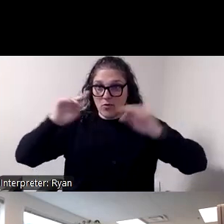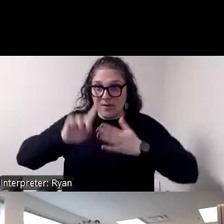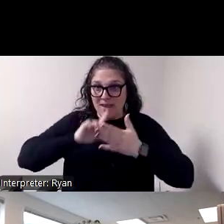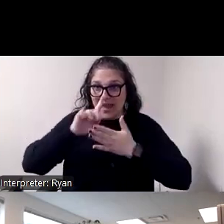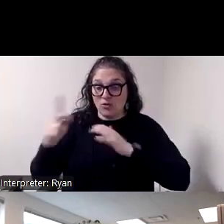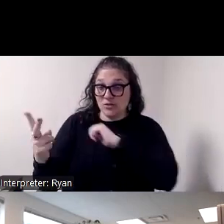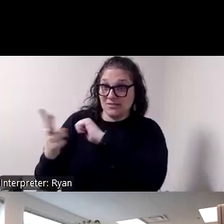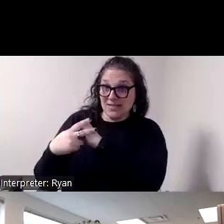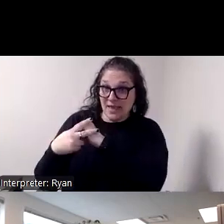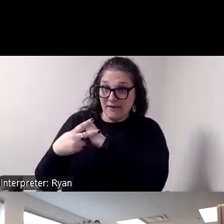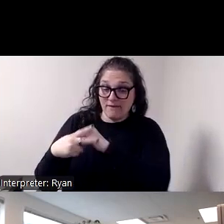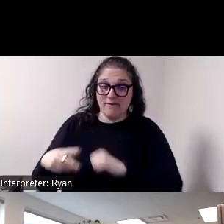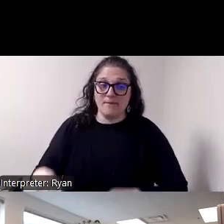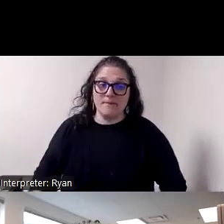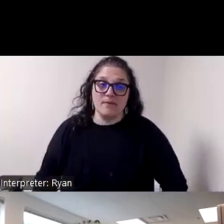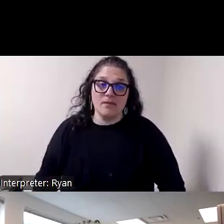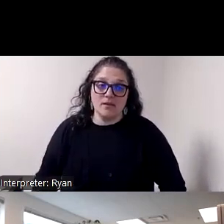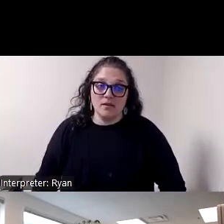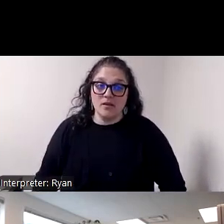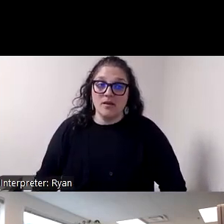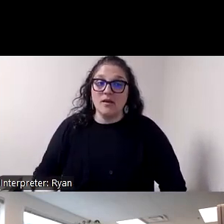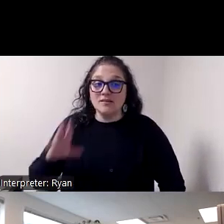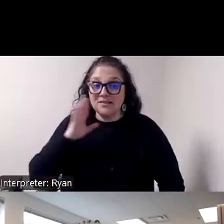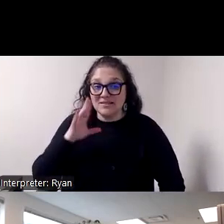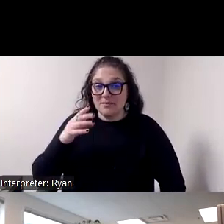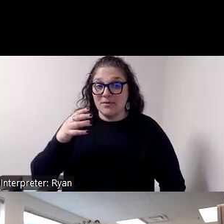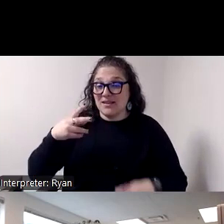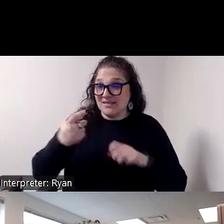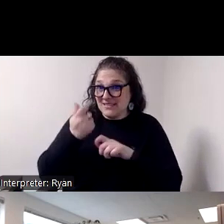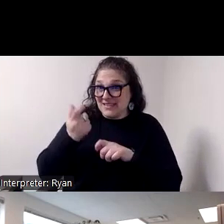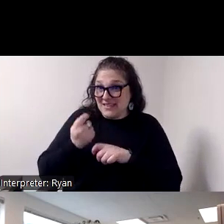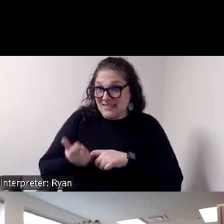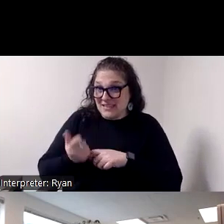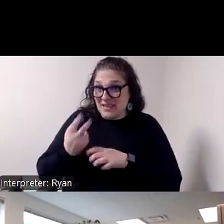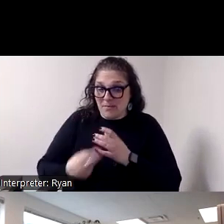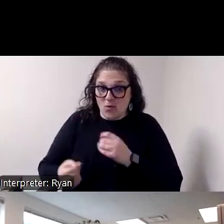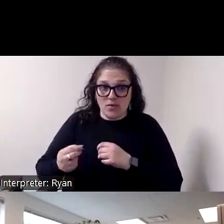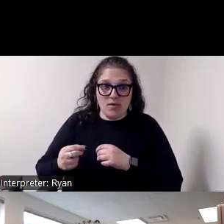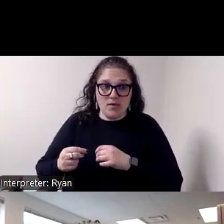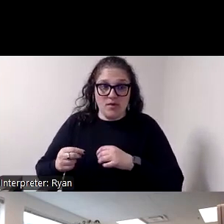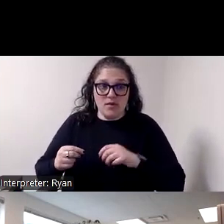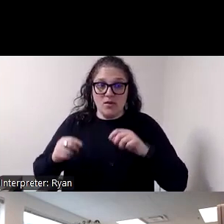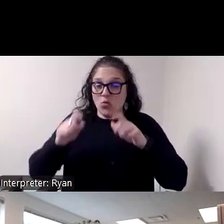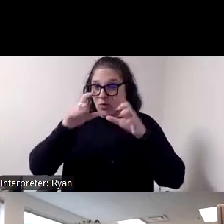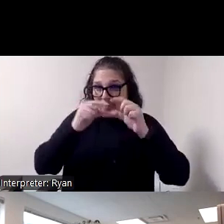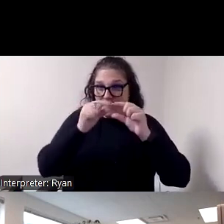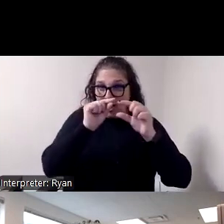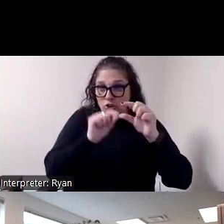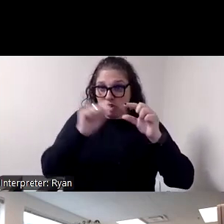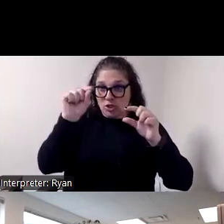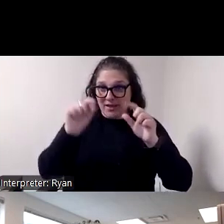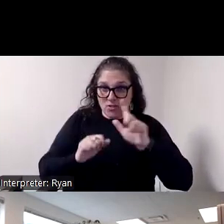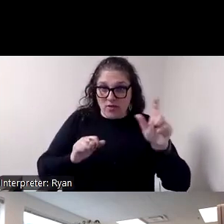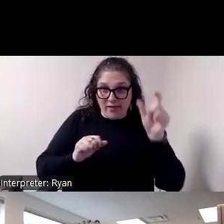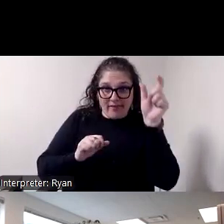save. And then since I'm going to delete both lines, we're going to select just the checkbox right there.